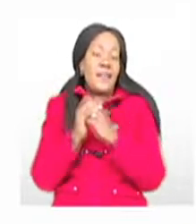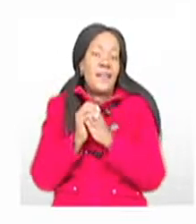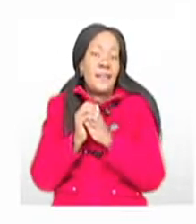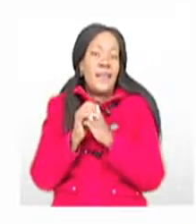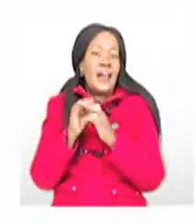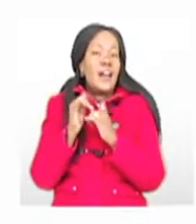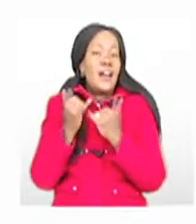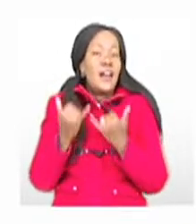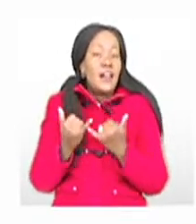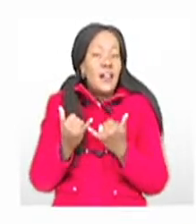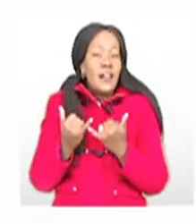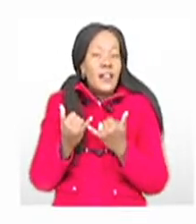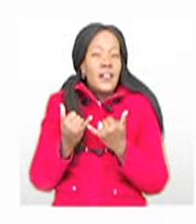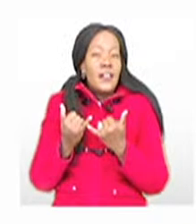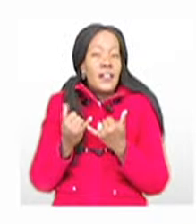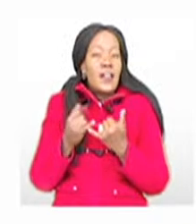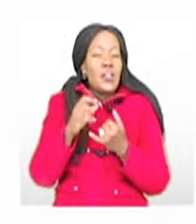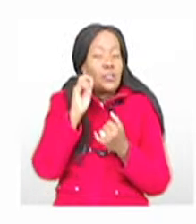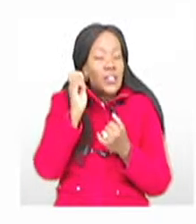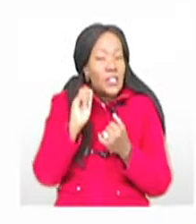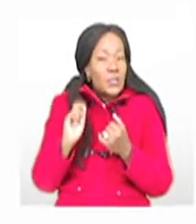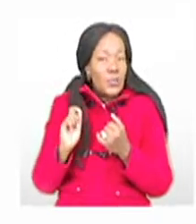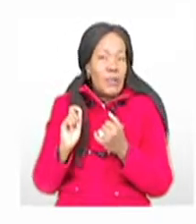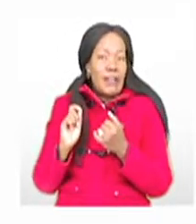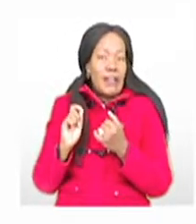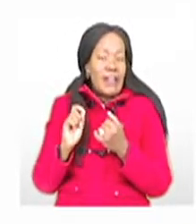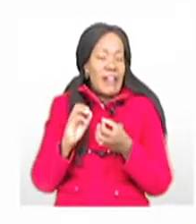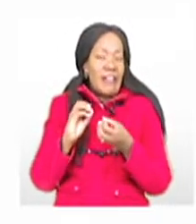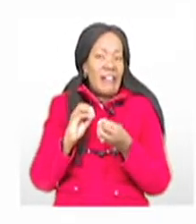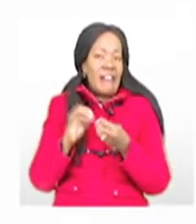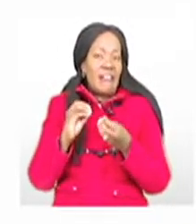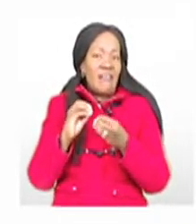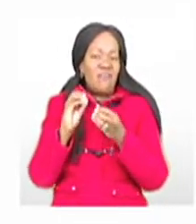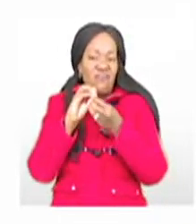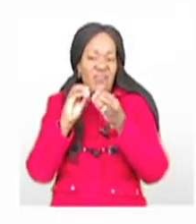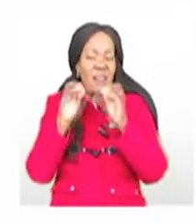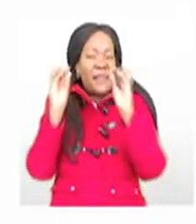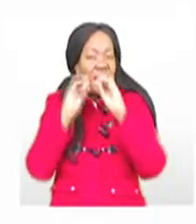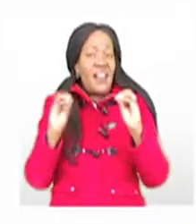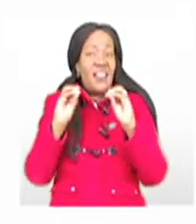Now you need to write in the missing numbers.